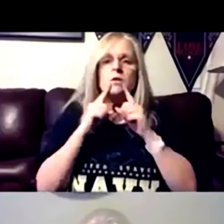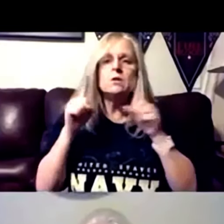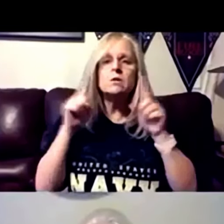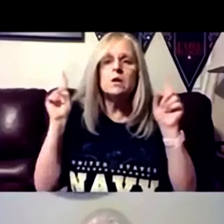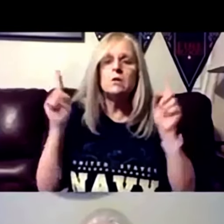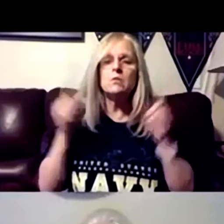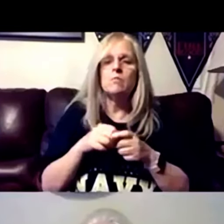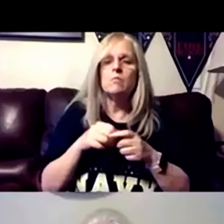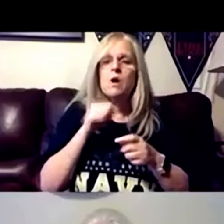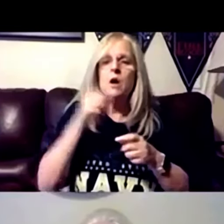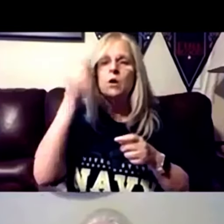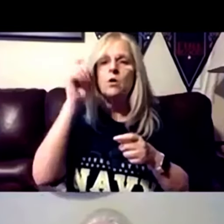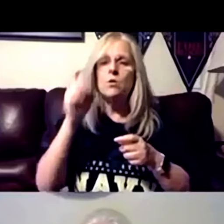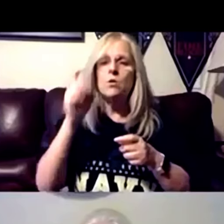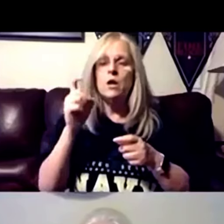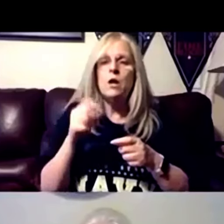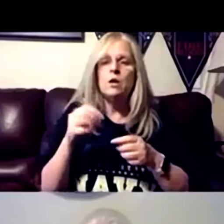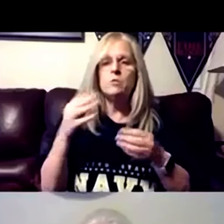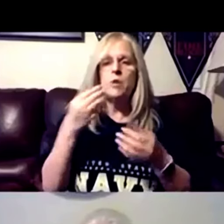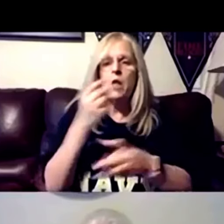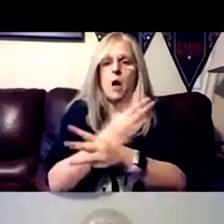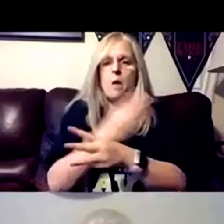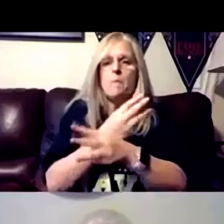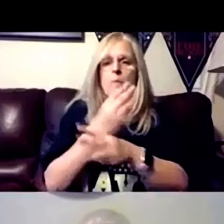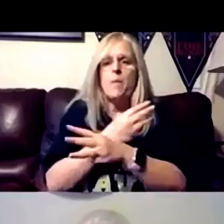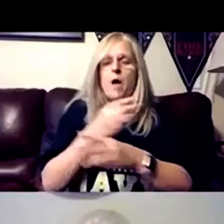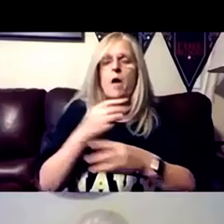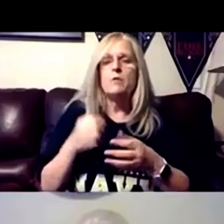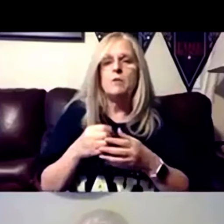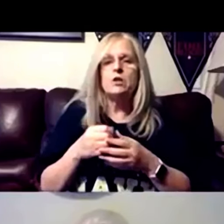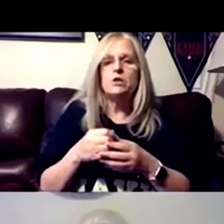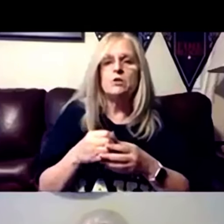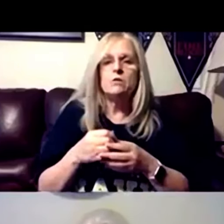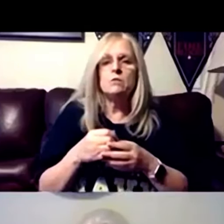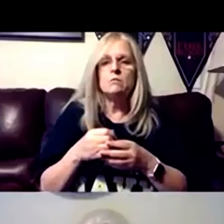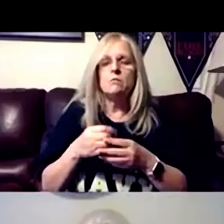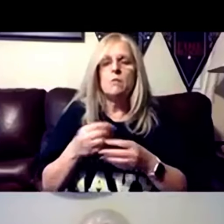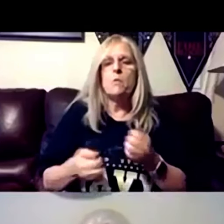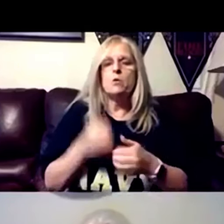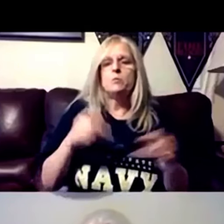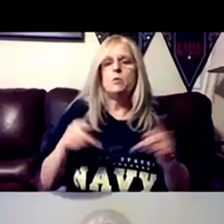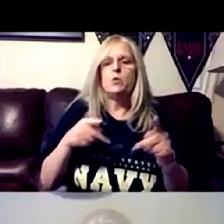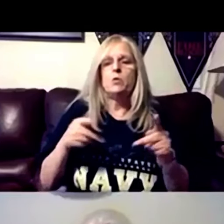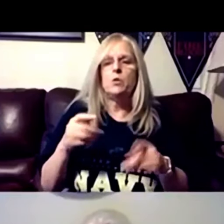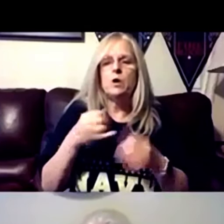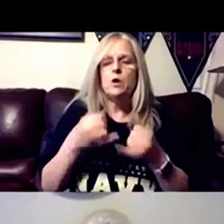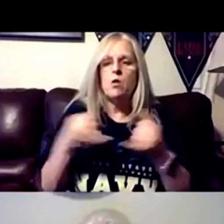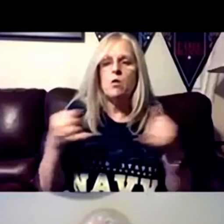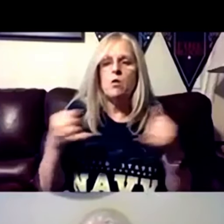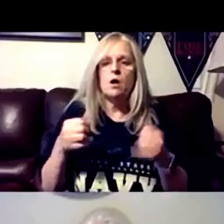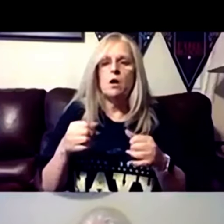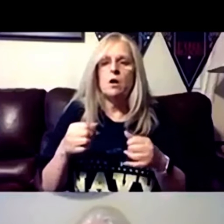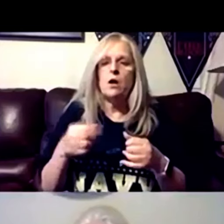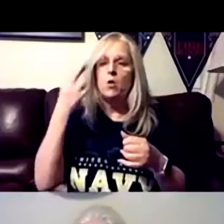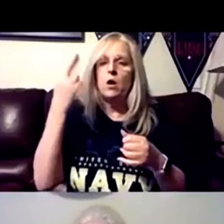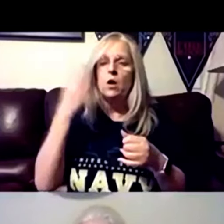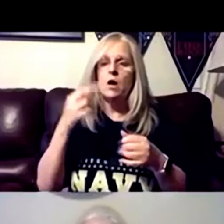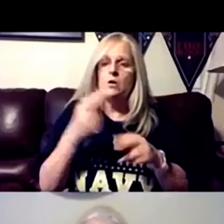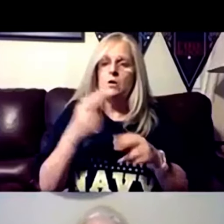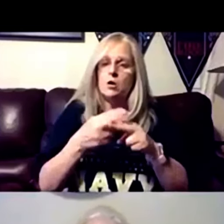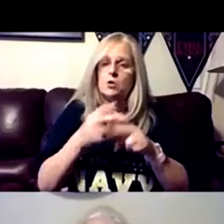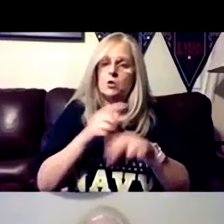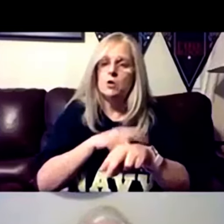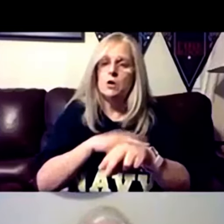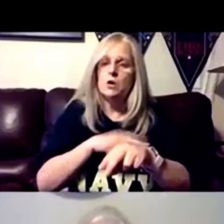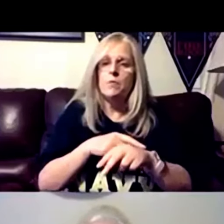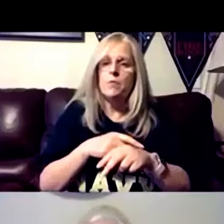need to be a mathematician to tell you that. And most people that get online, they realize in a very short amount of time, they need to